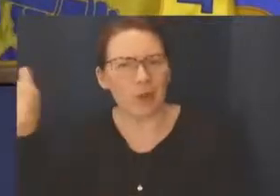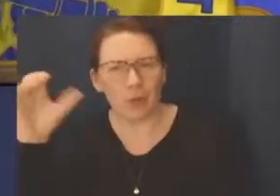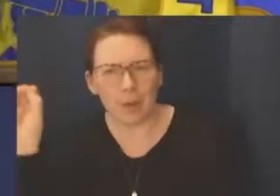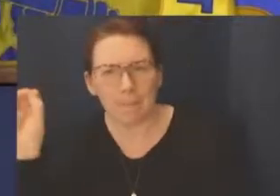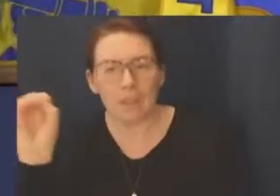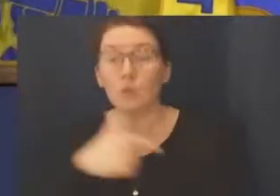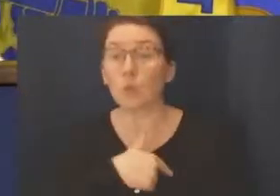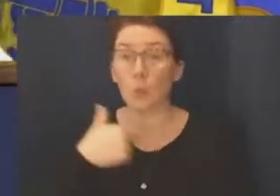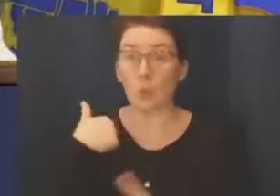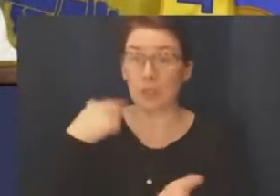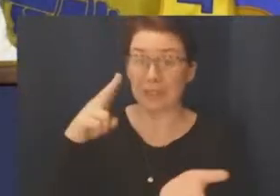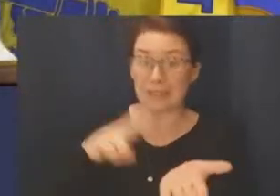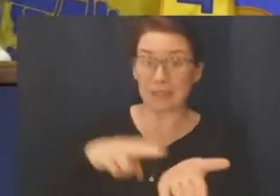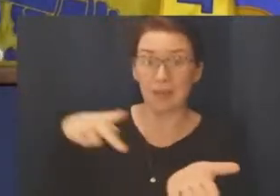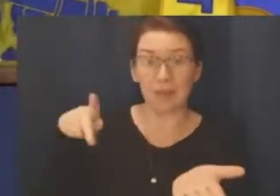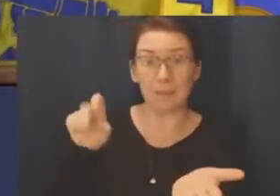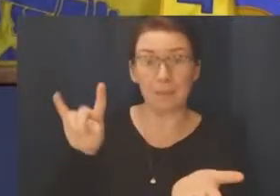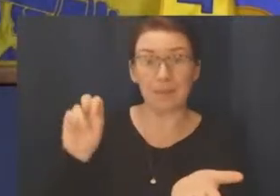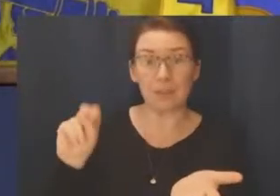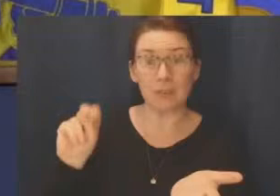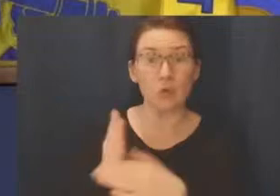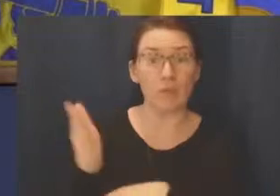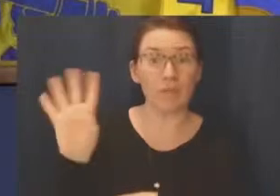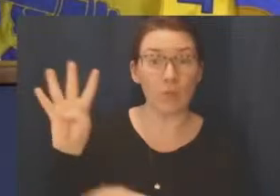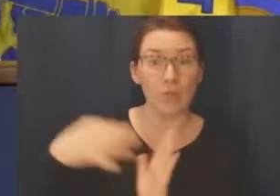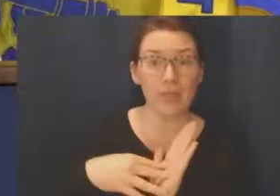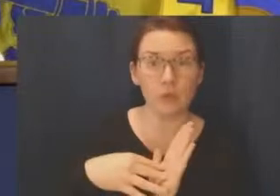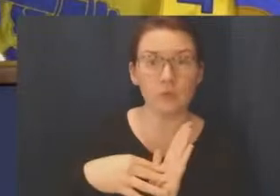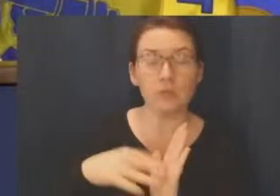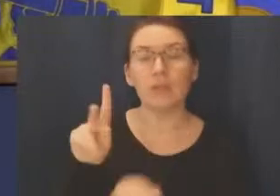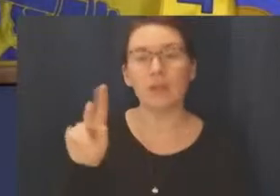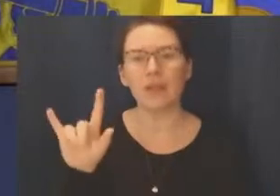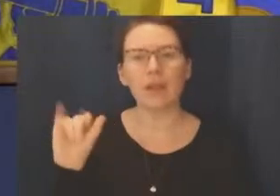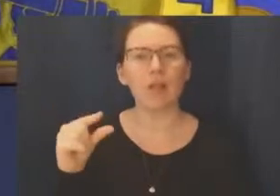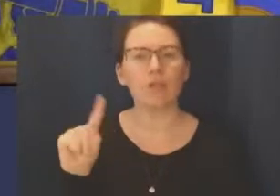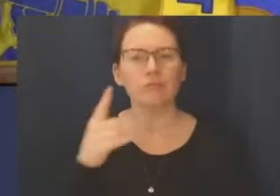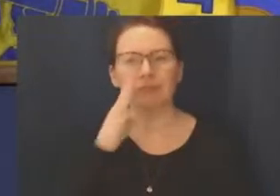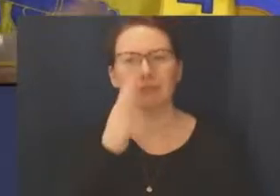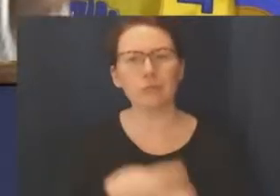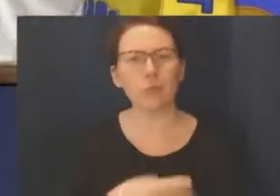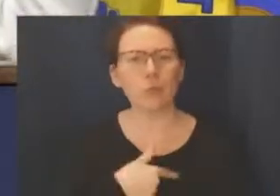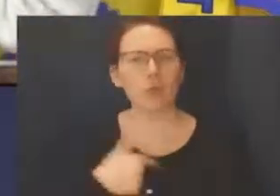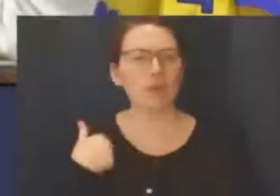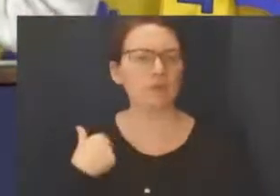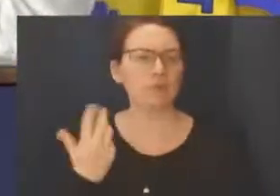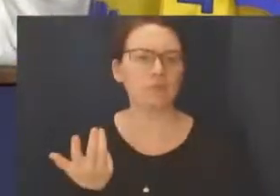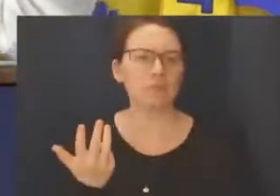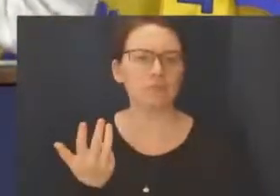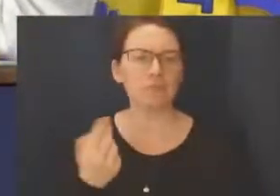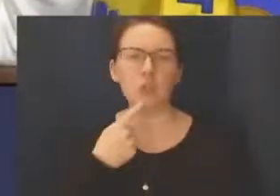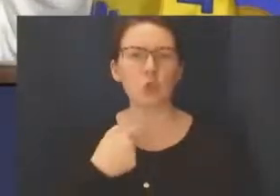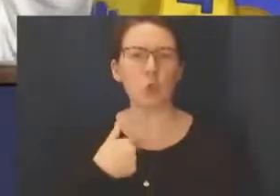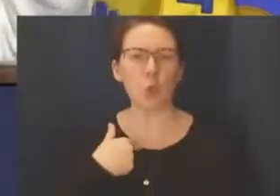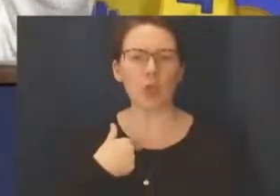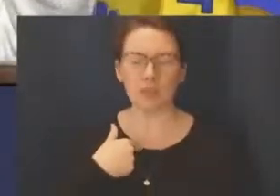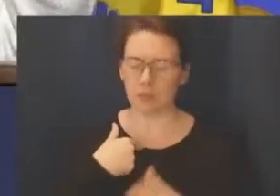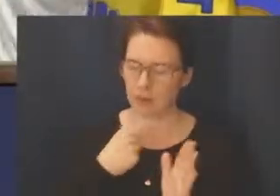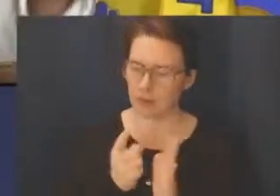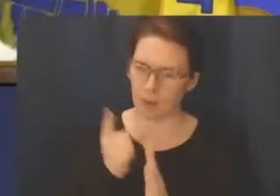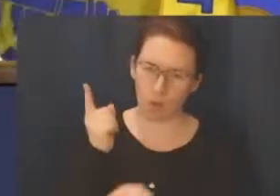deliver to their headquarters, but they gave us the cold shoulder. They told us to get off their